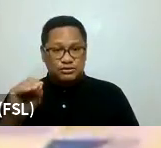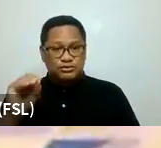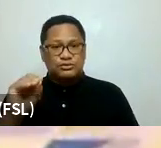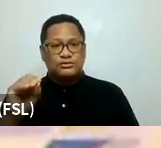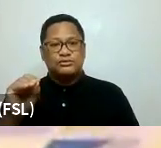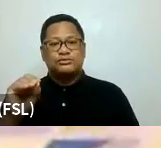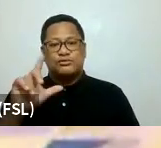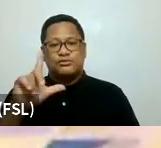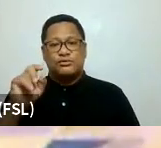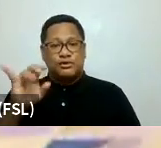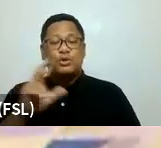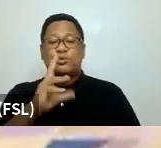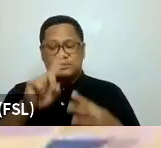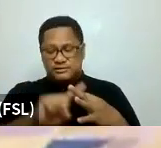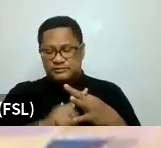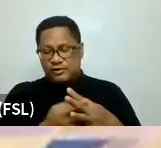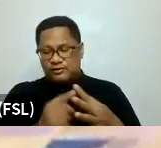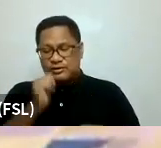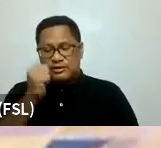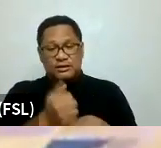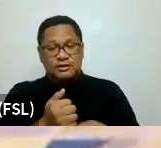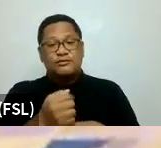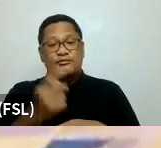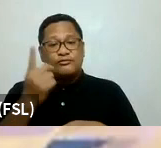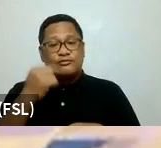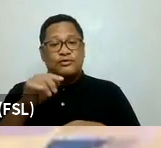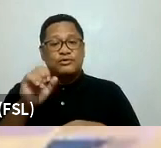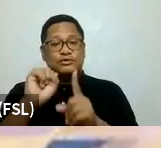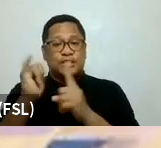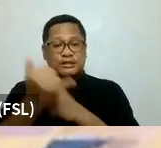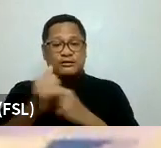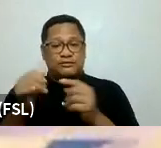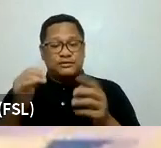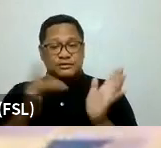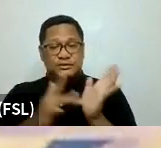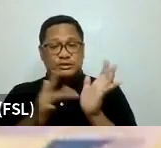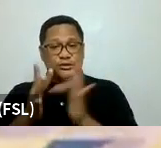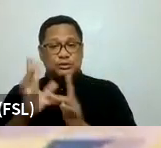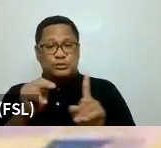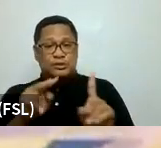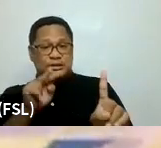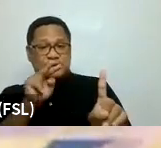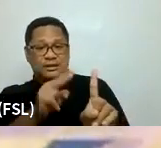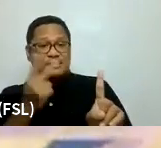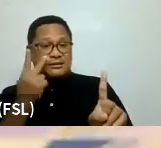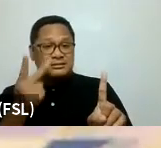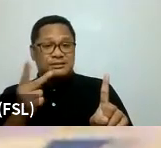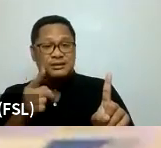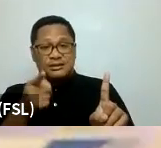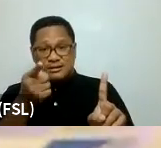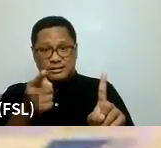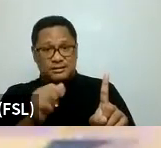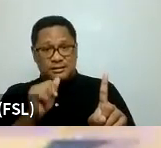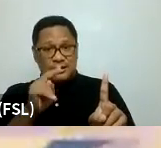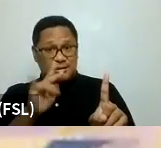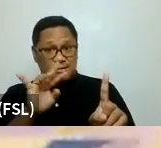Jesus. And for me, when I look at Andreas now, he had a